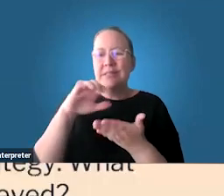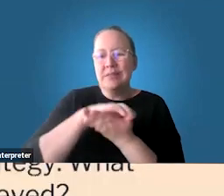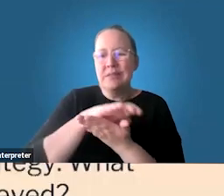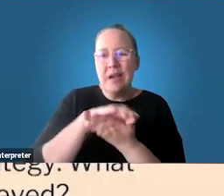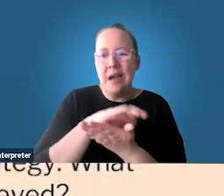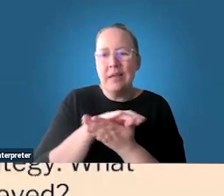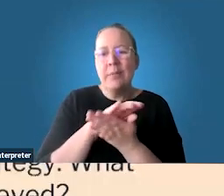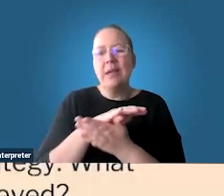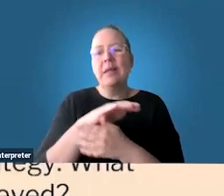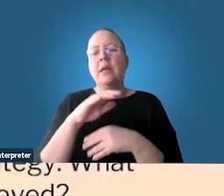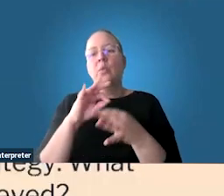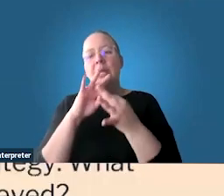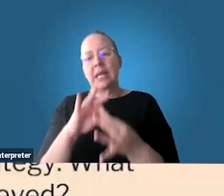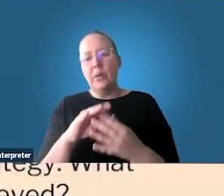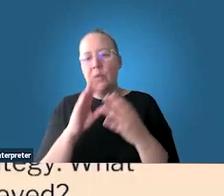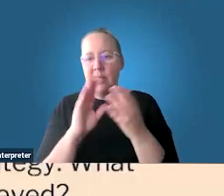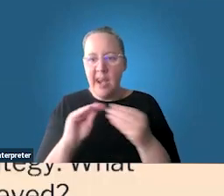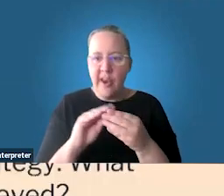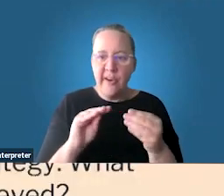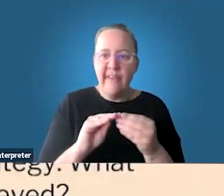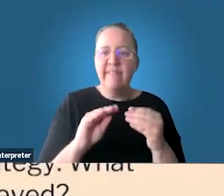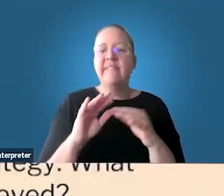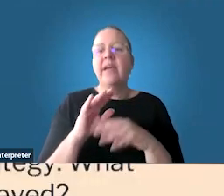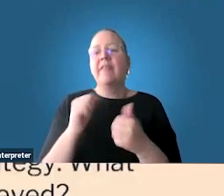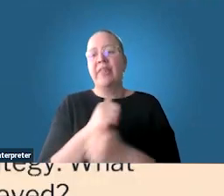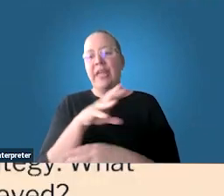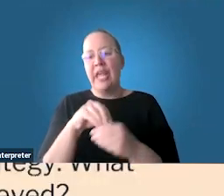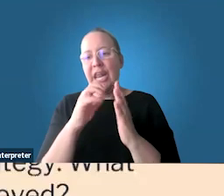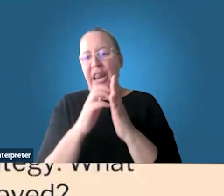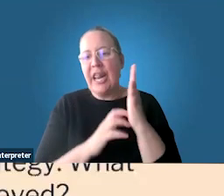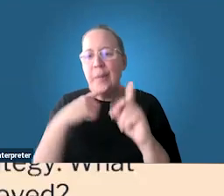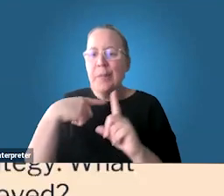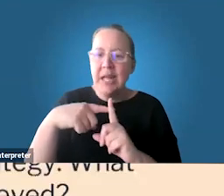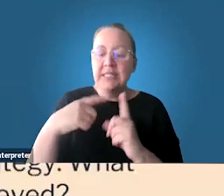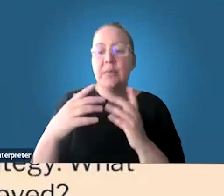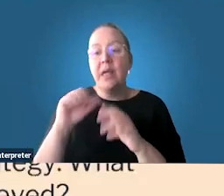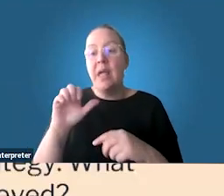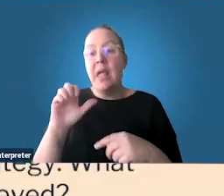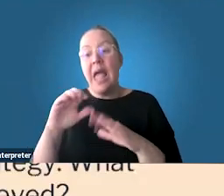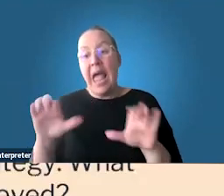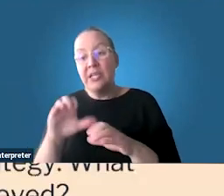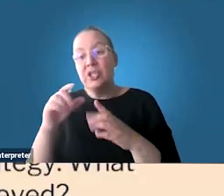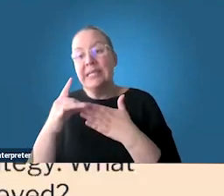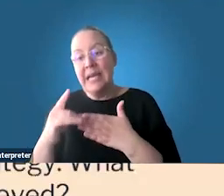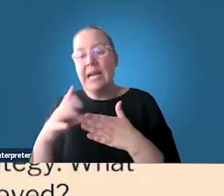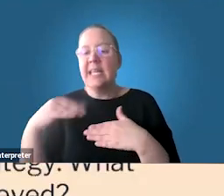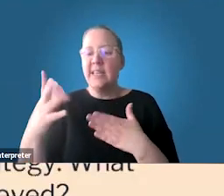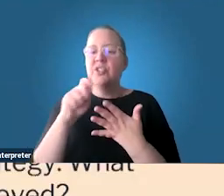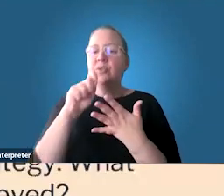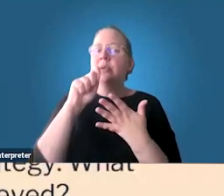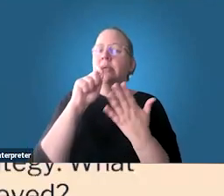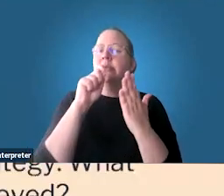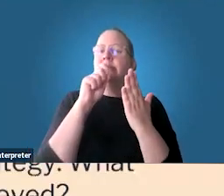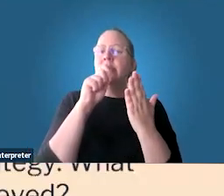is frames what the narrative house is and everything in it. And then there's also one that's the action guide that gives you prompts to think about how to put it